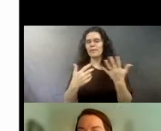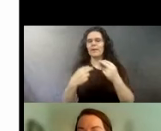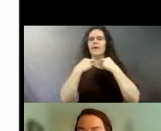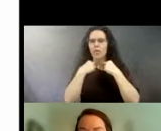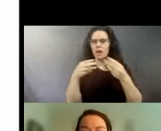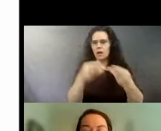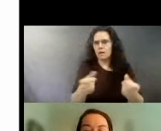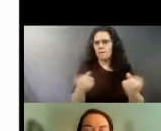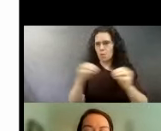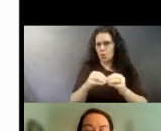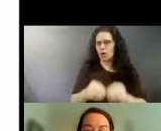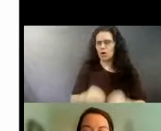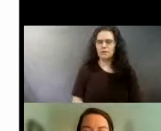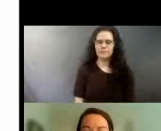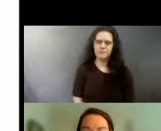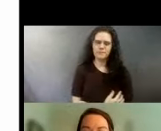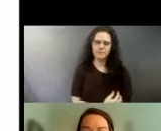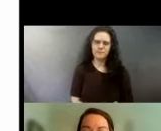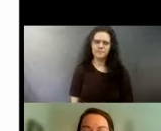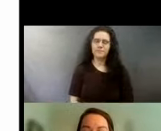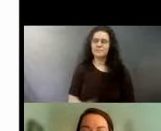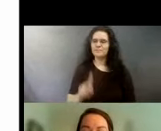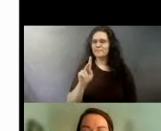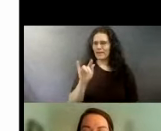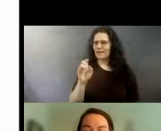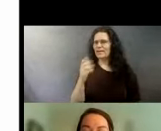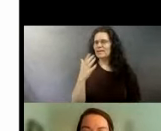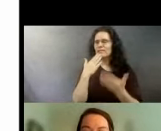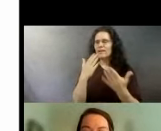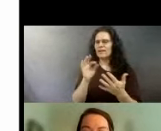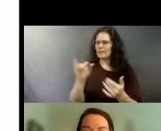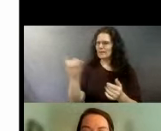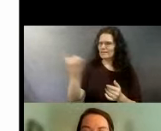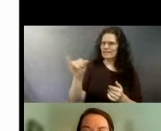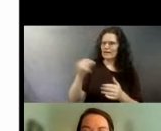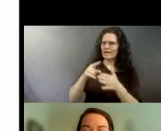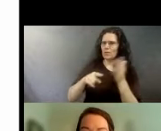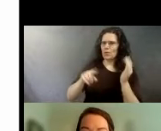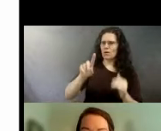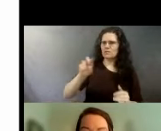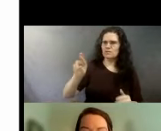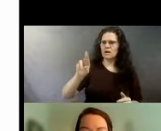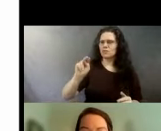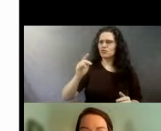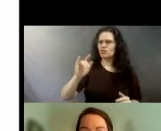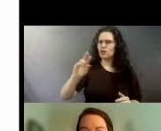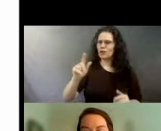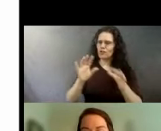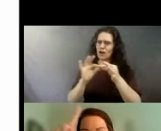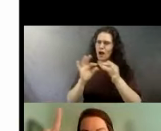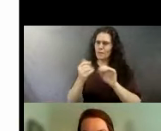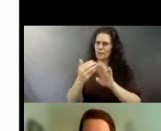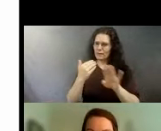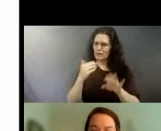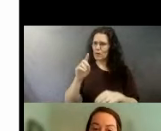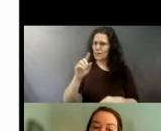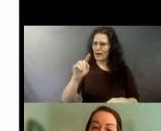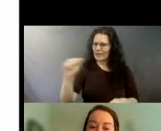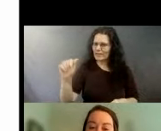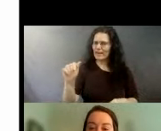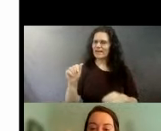seems to echo what Dr. Nerlinger was saying earlier about sort of some of the data and the outcomes and you know, completes